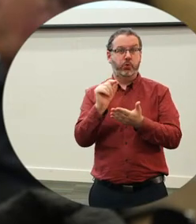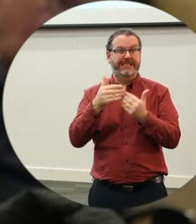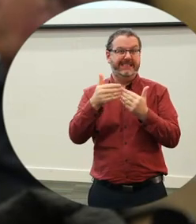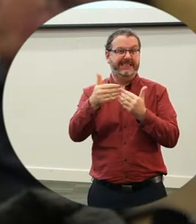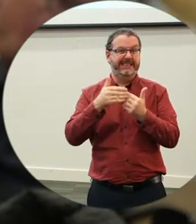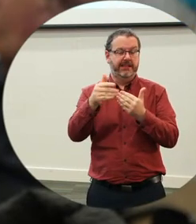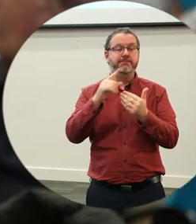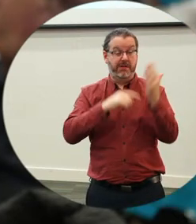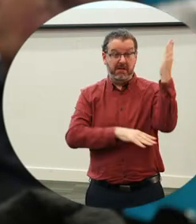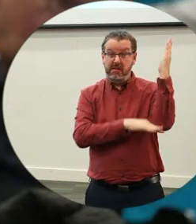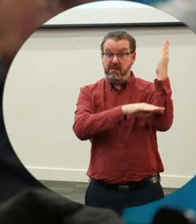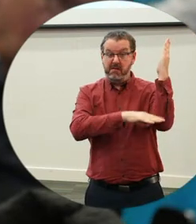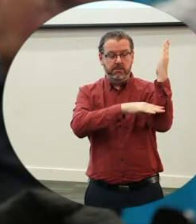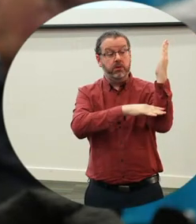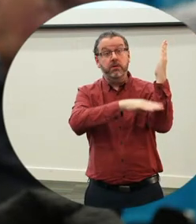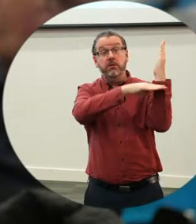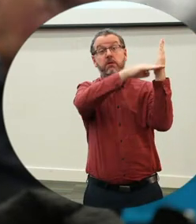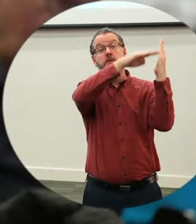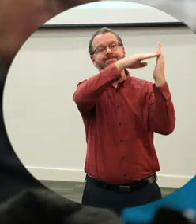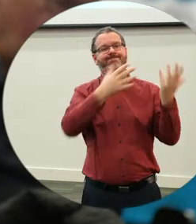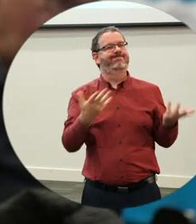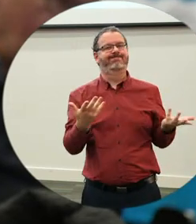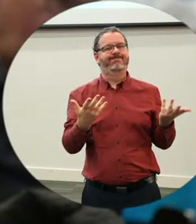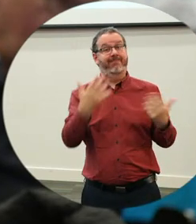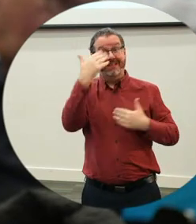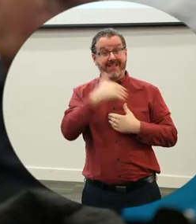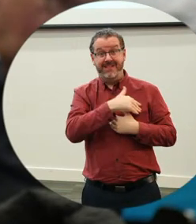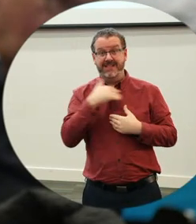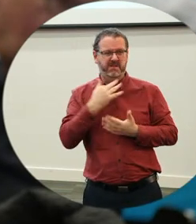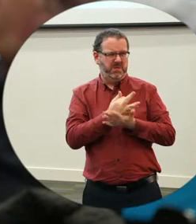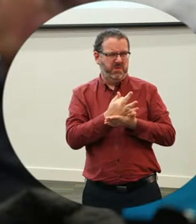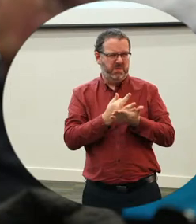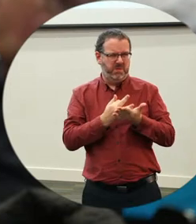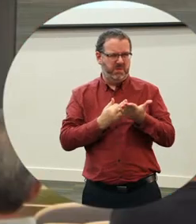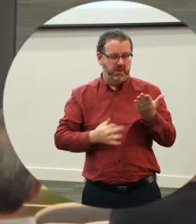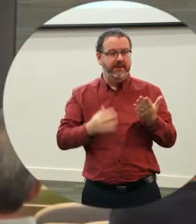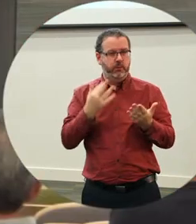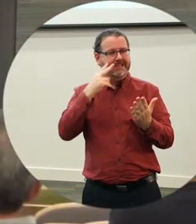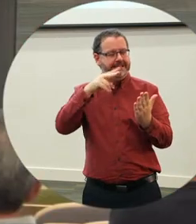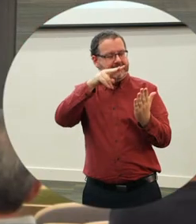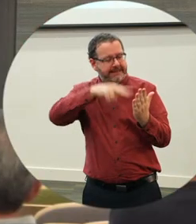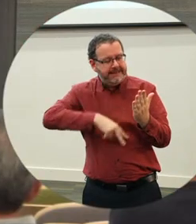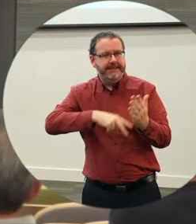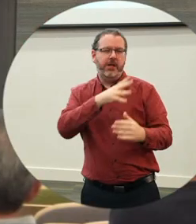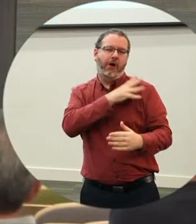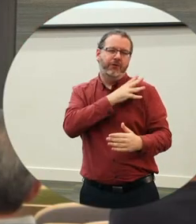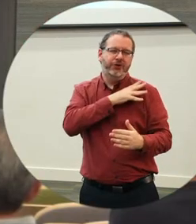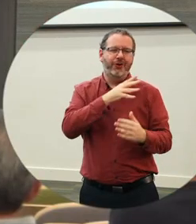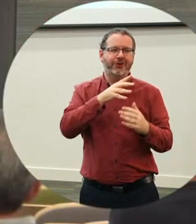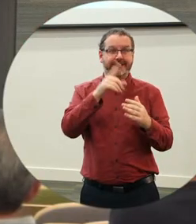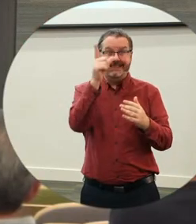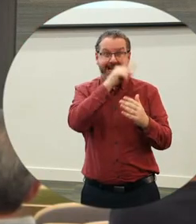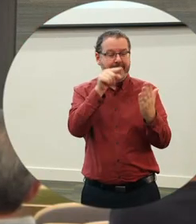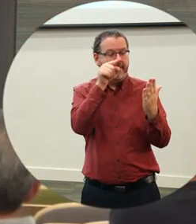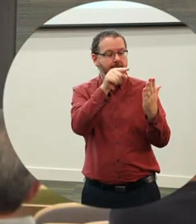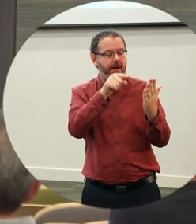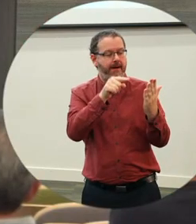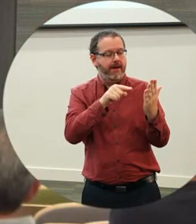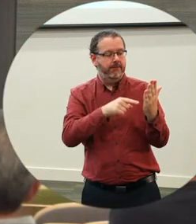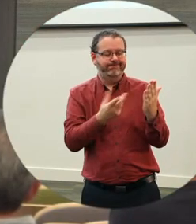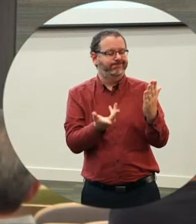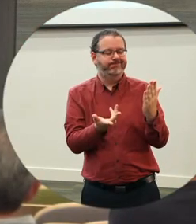if you just go through the lists of the upper ranks of the RUC in the 20s and the 30s, you can tell from the names and you can tell from where they went to